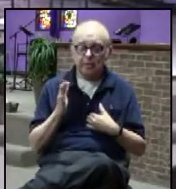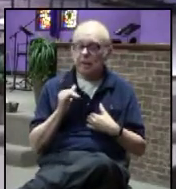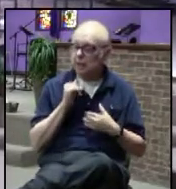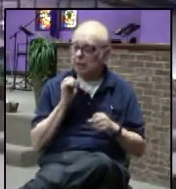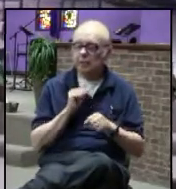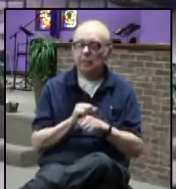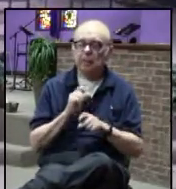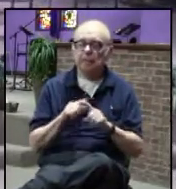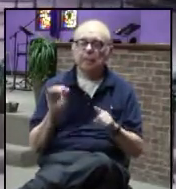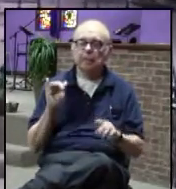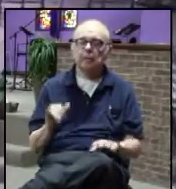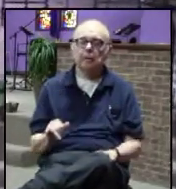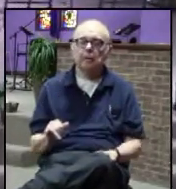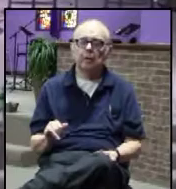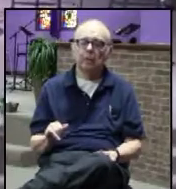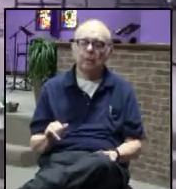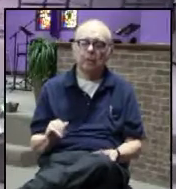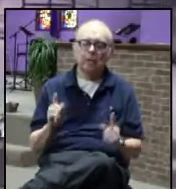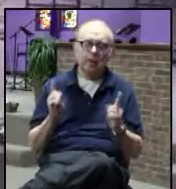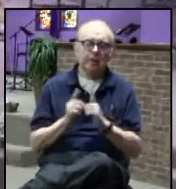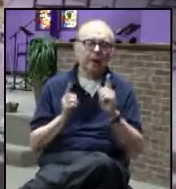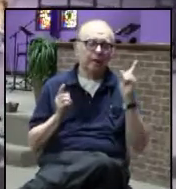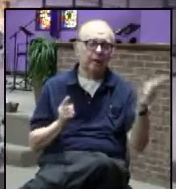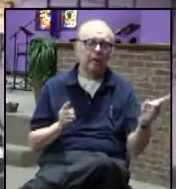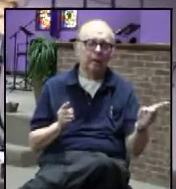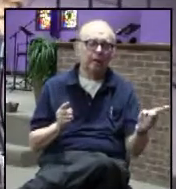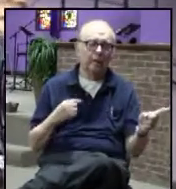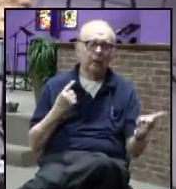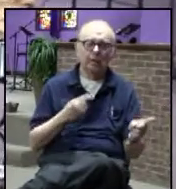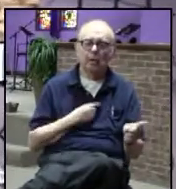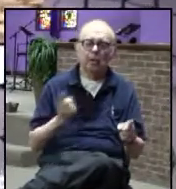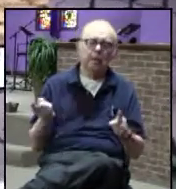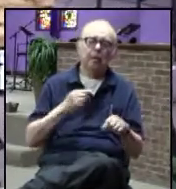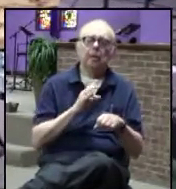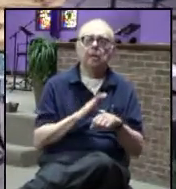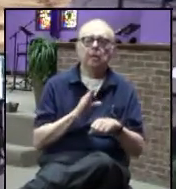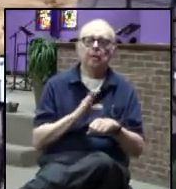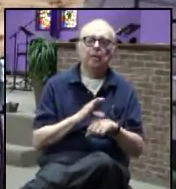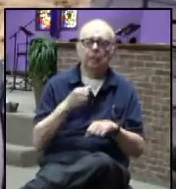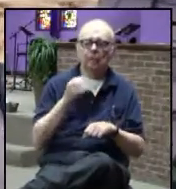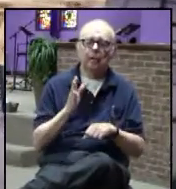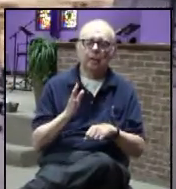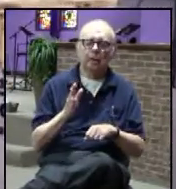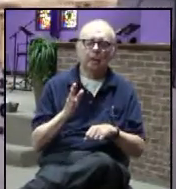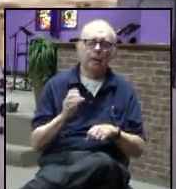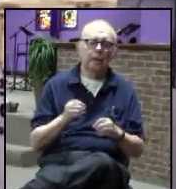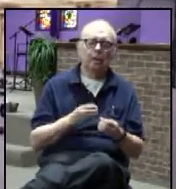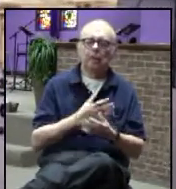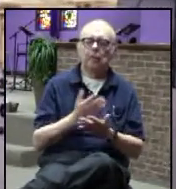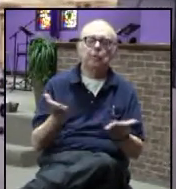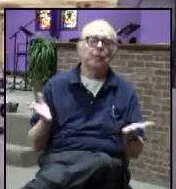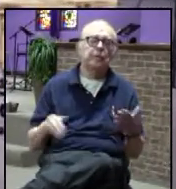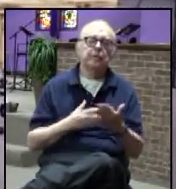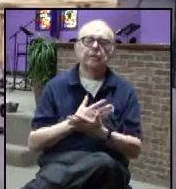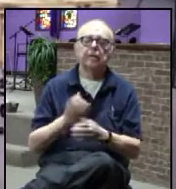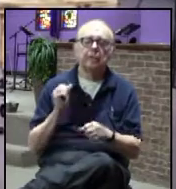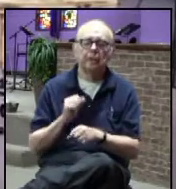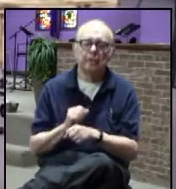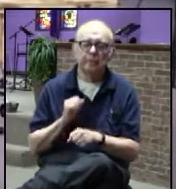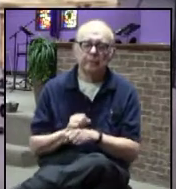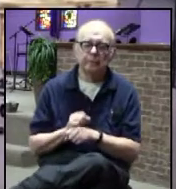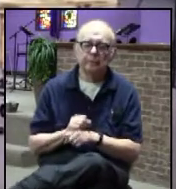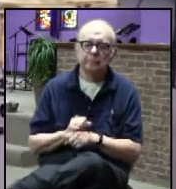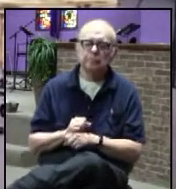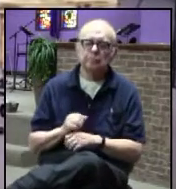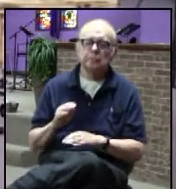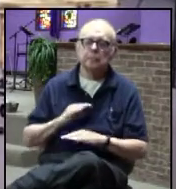work. But yet, I met you and we came to your church, and God, through all of that, worked to meet the